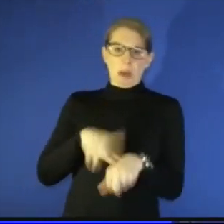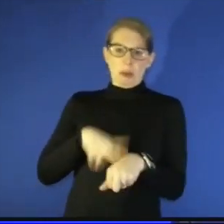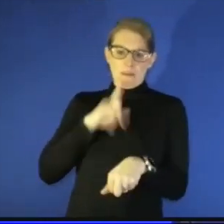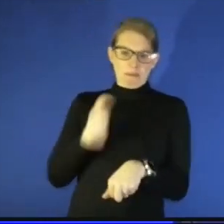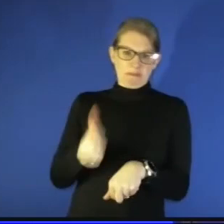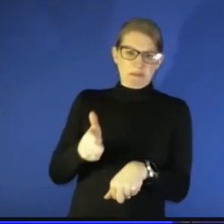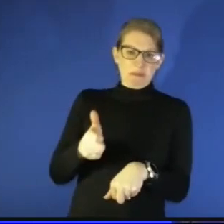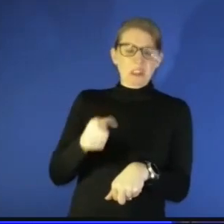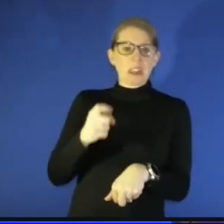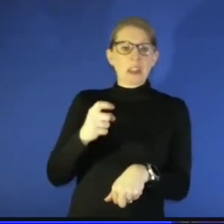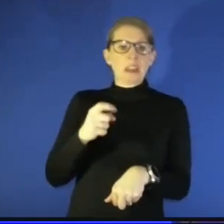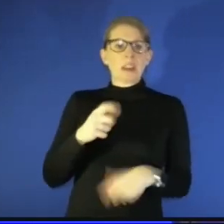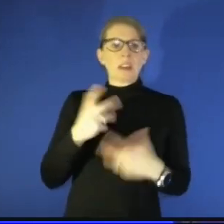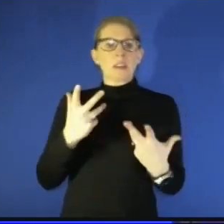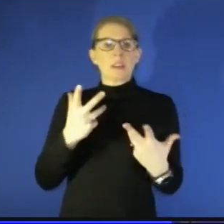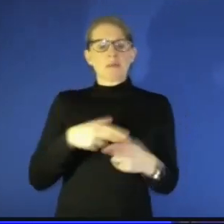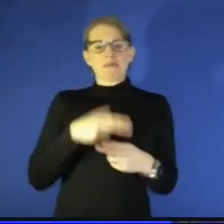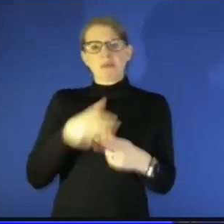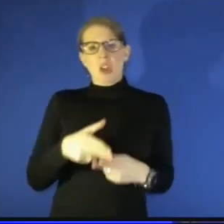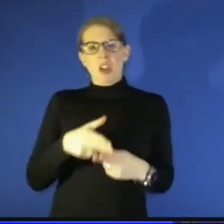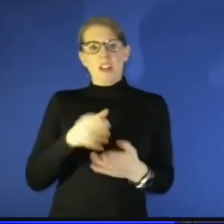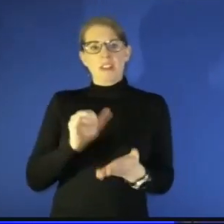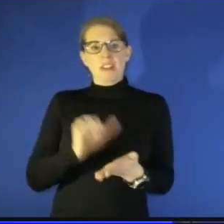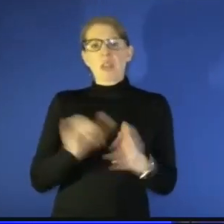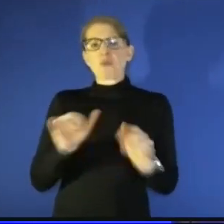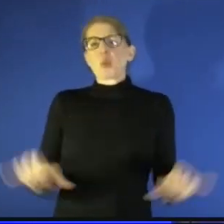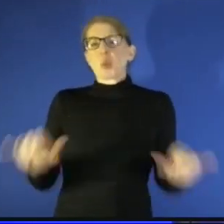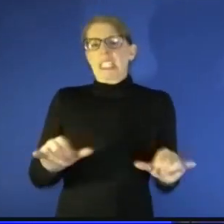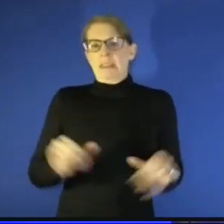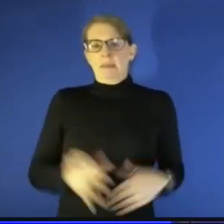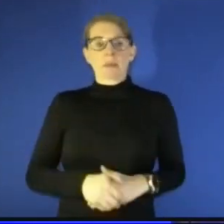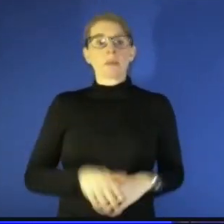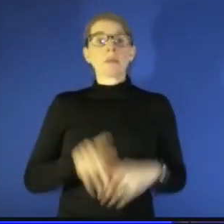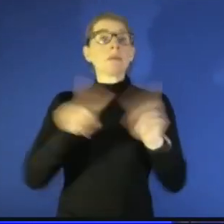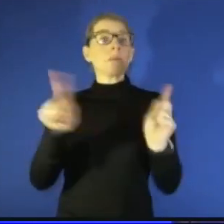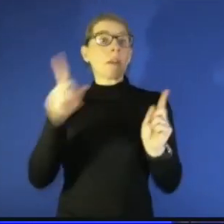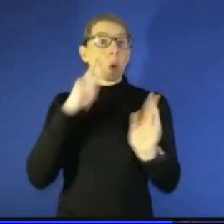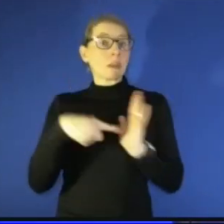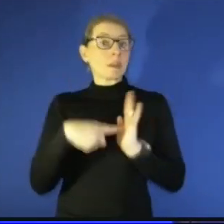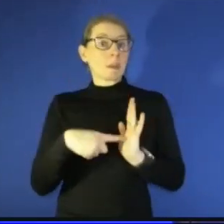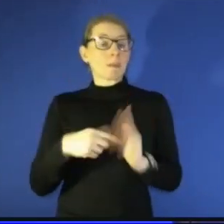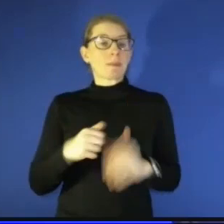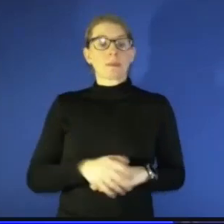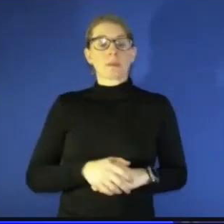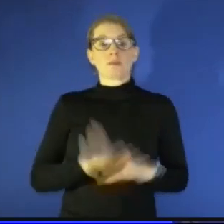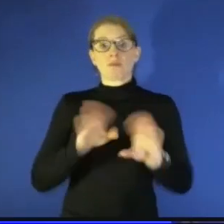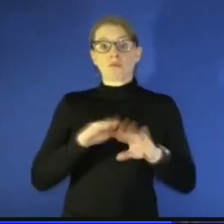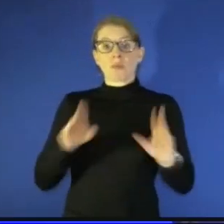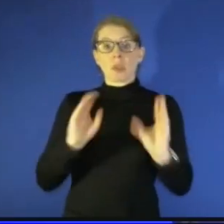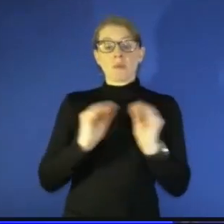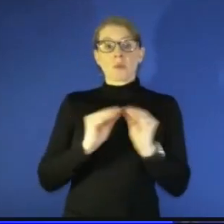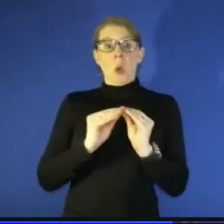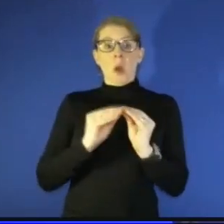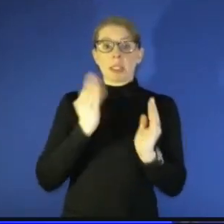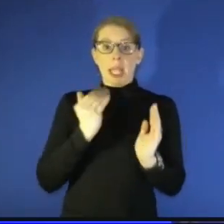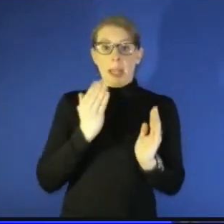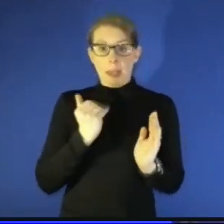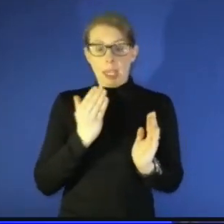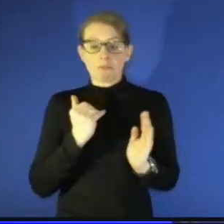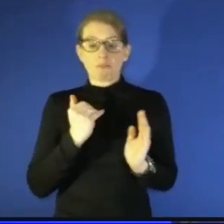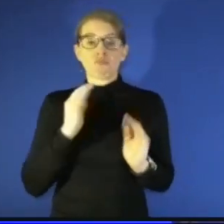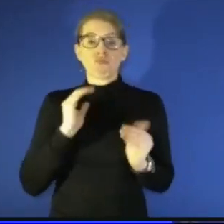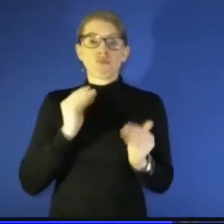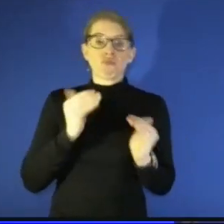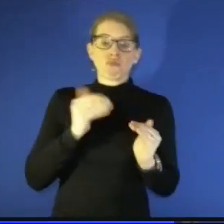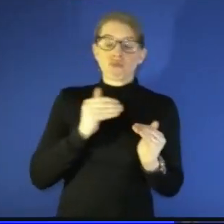be routine. But let's say the child is becoming more sleepy, not feeding anymore,